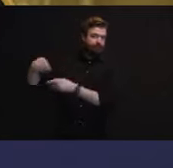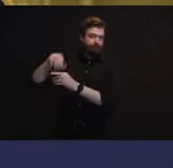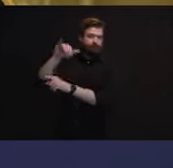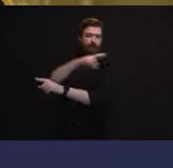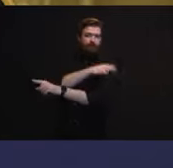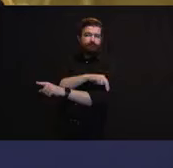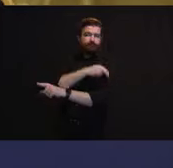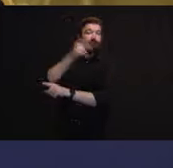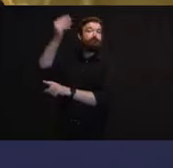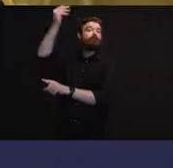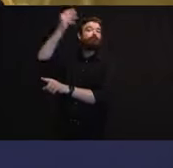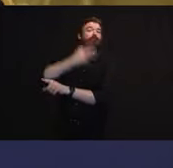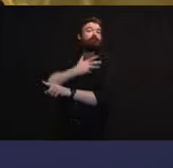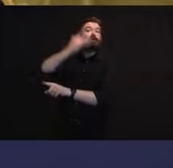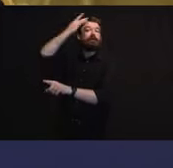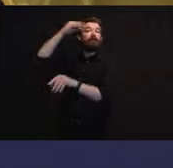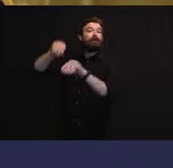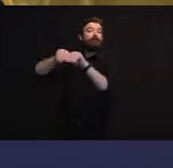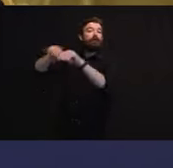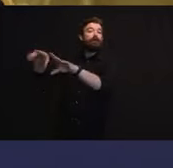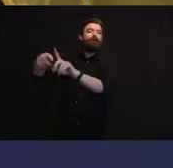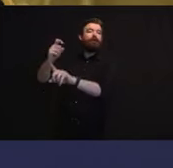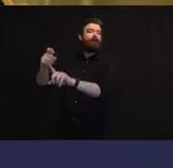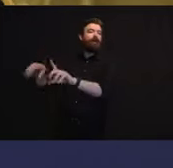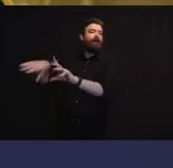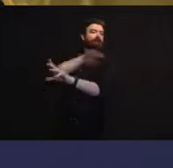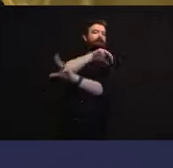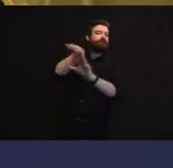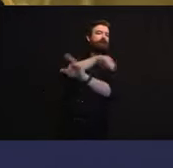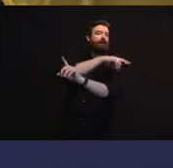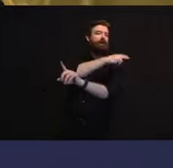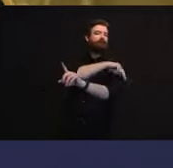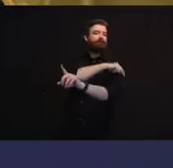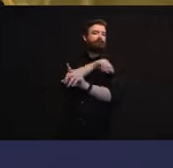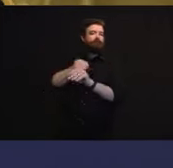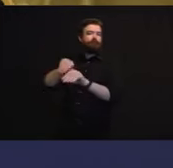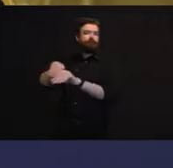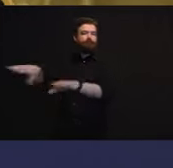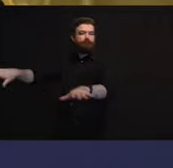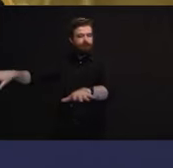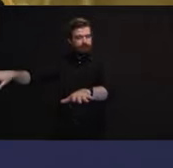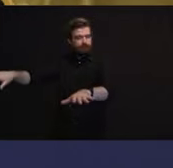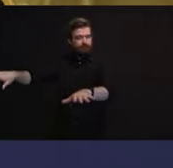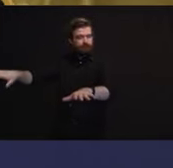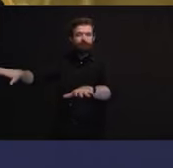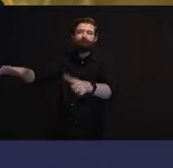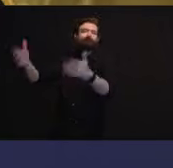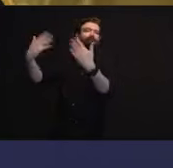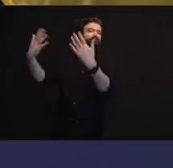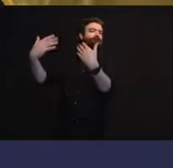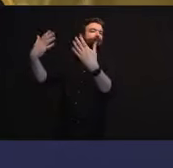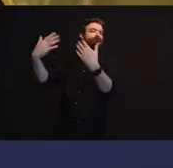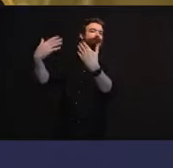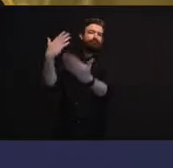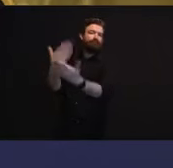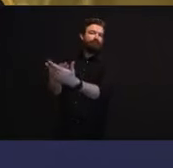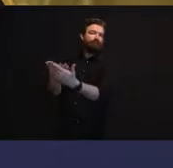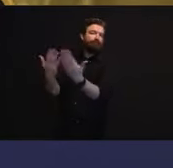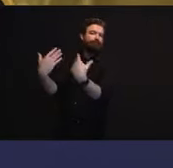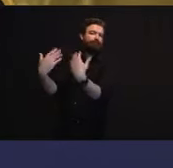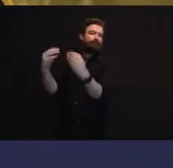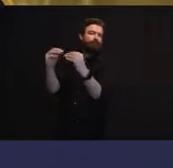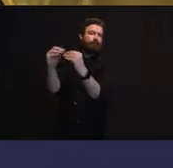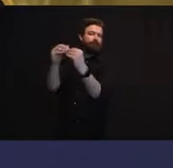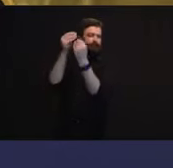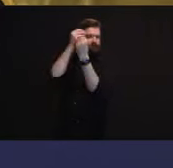think people need to see more detail to have the confidence in that, and I'm confident that they will show that. Tina, it's fair to